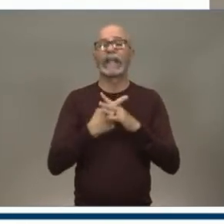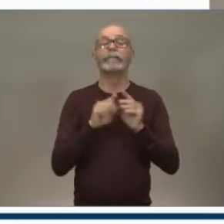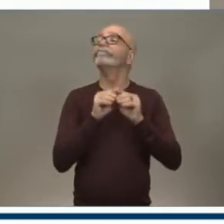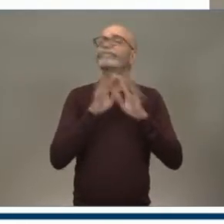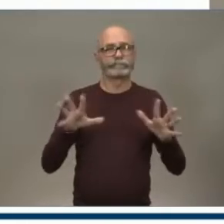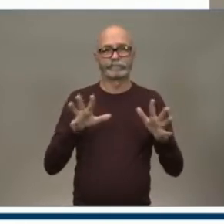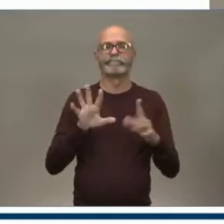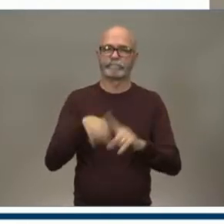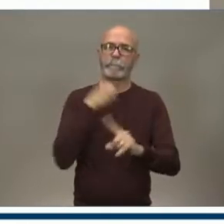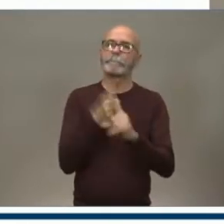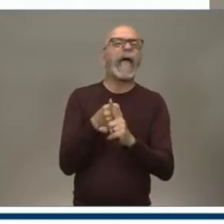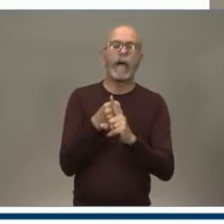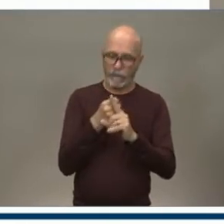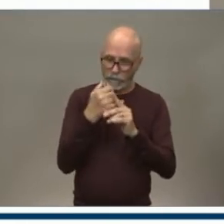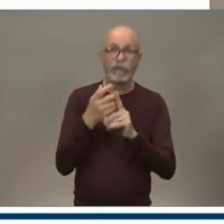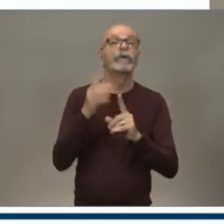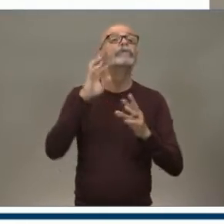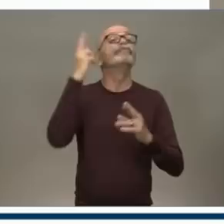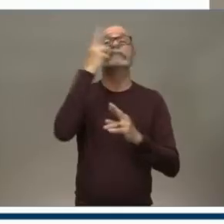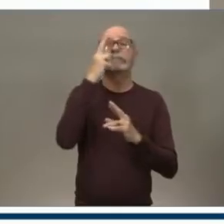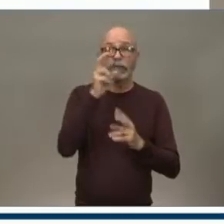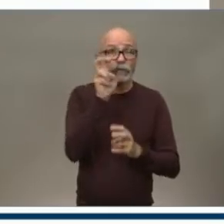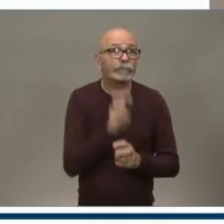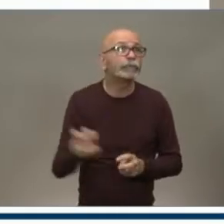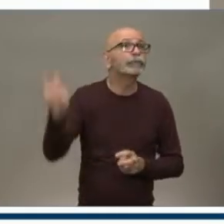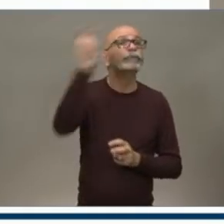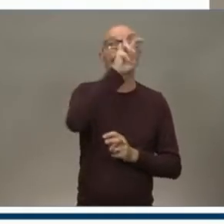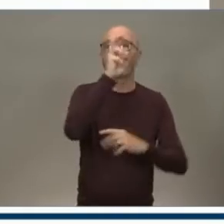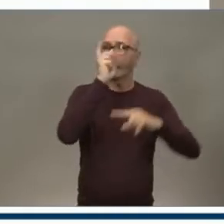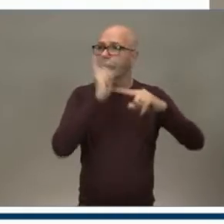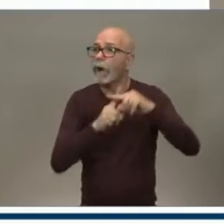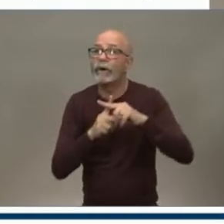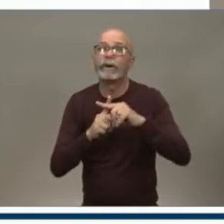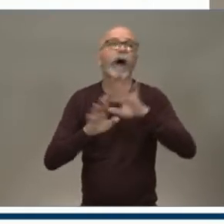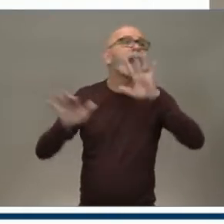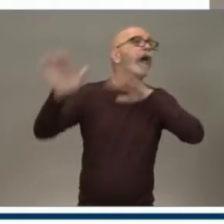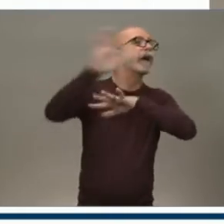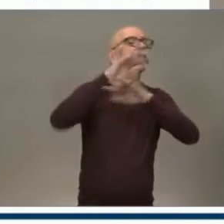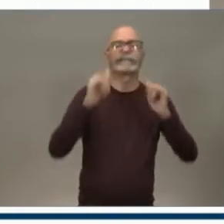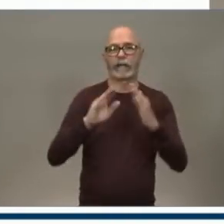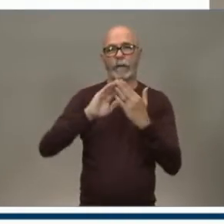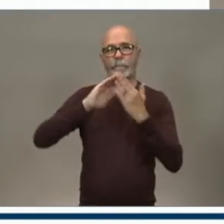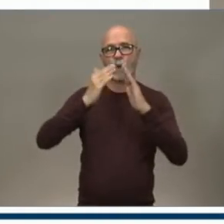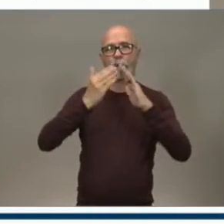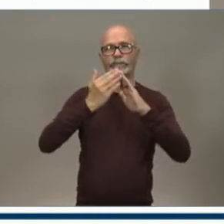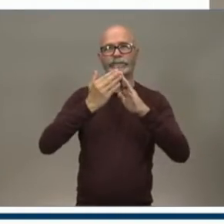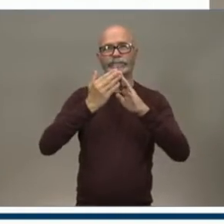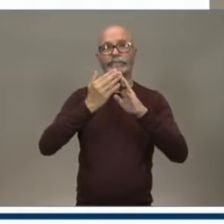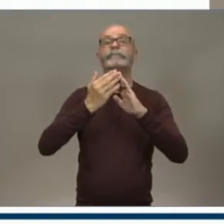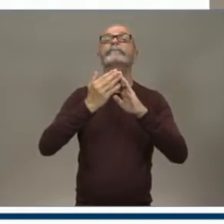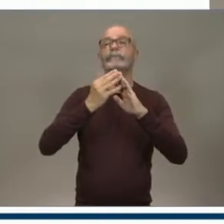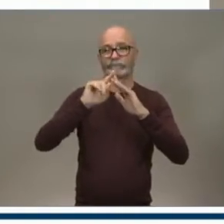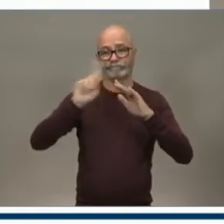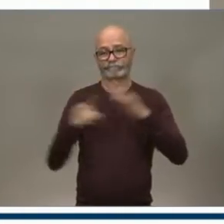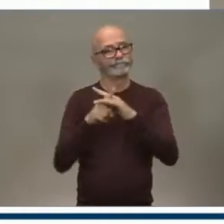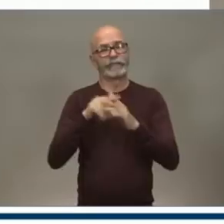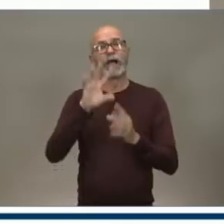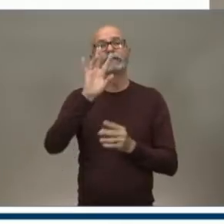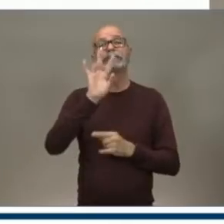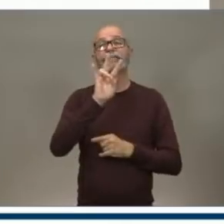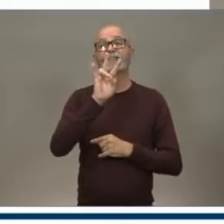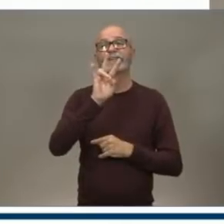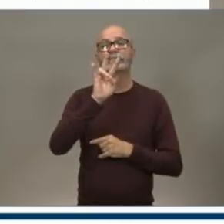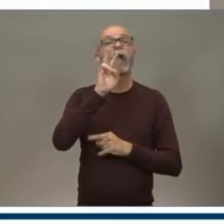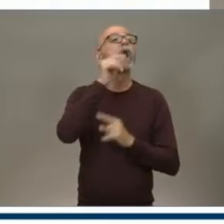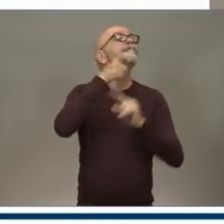have had 7 cases where we have not been able to clearly identify a source that is directly related